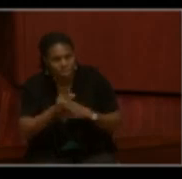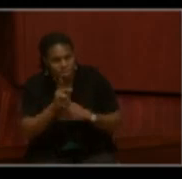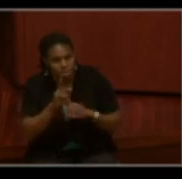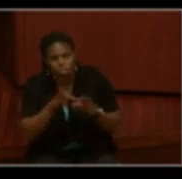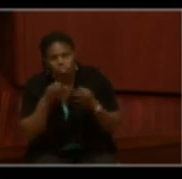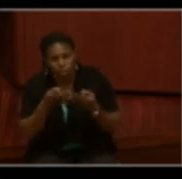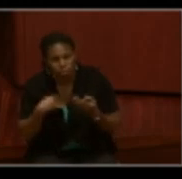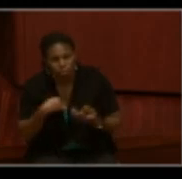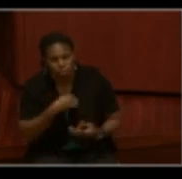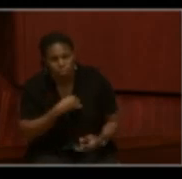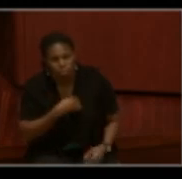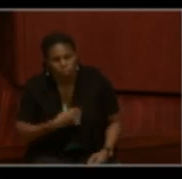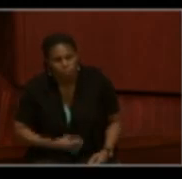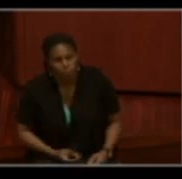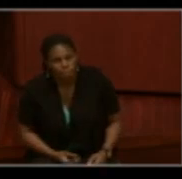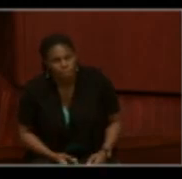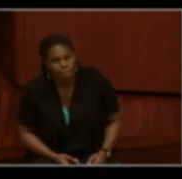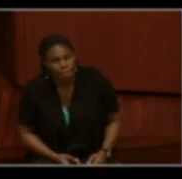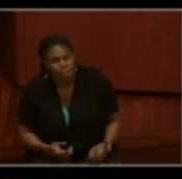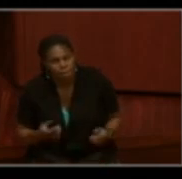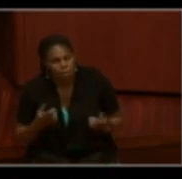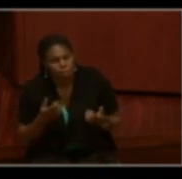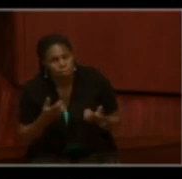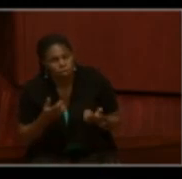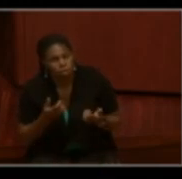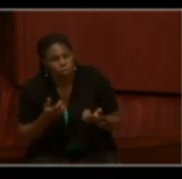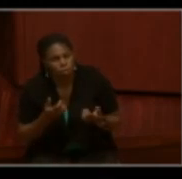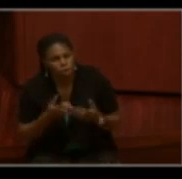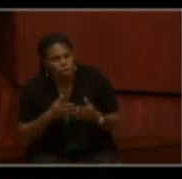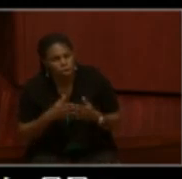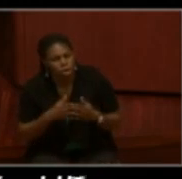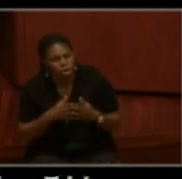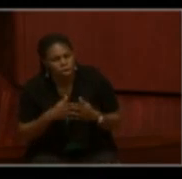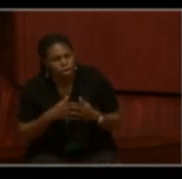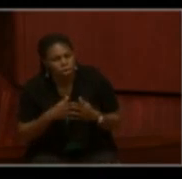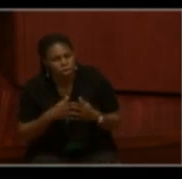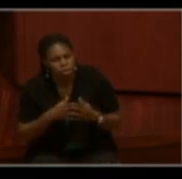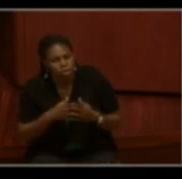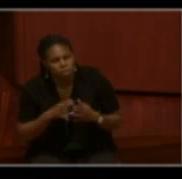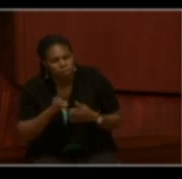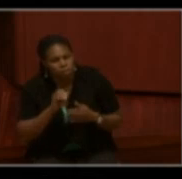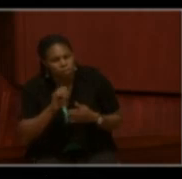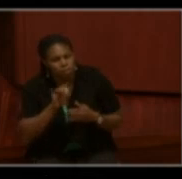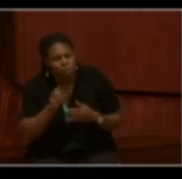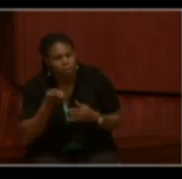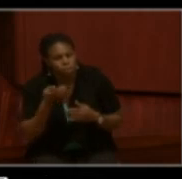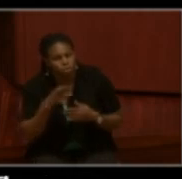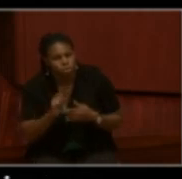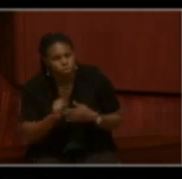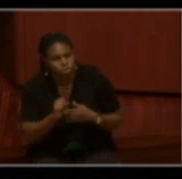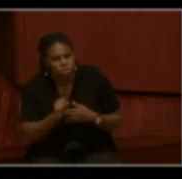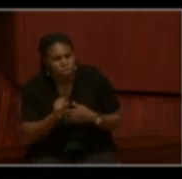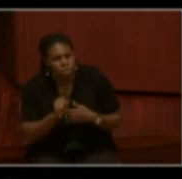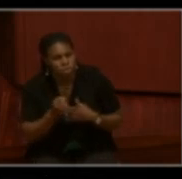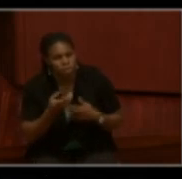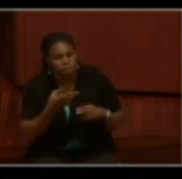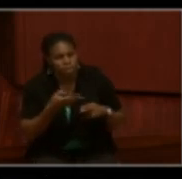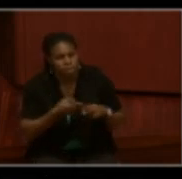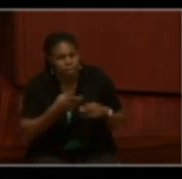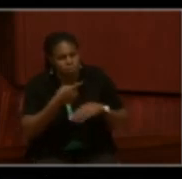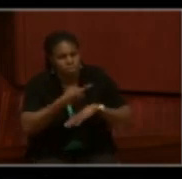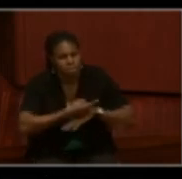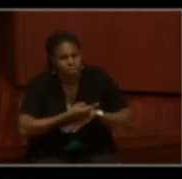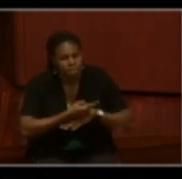The final pay vouchers are a collection of 19 million records that provide information such as the name, service number, and dates and character of